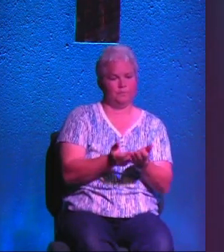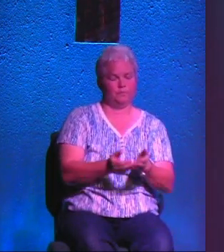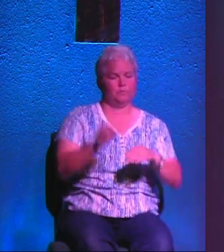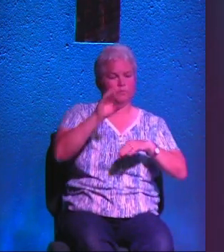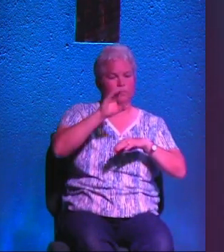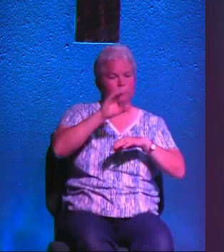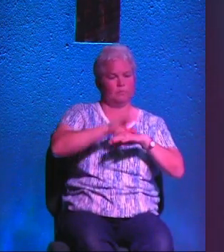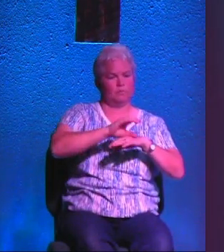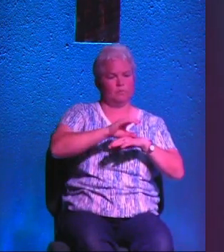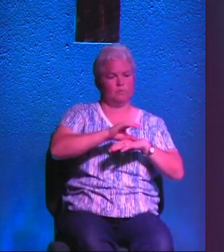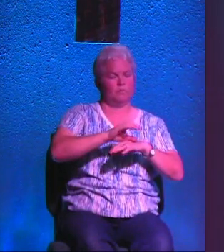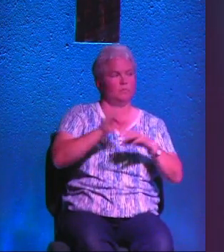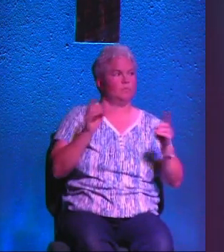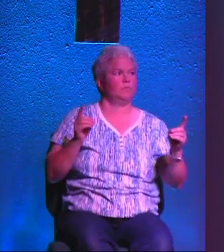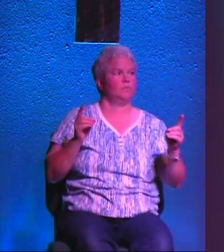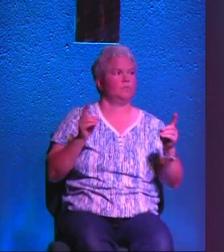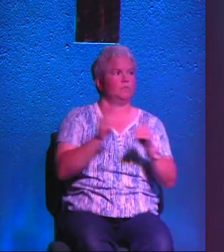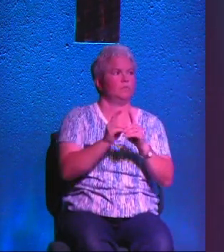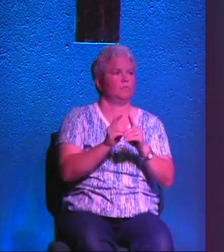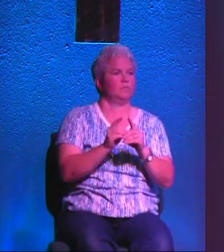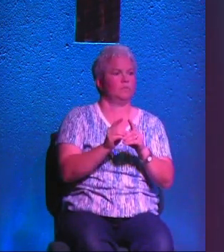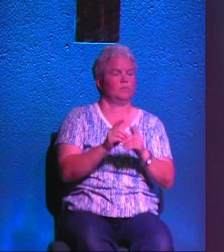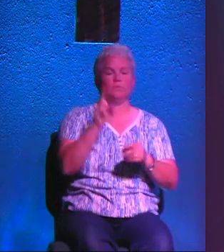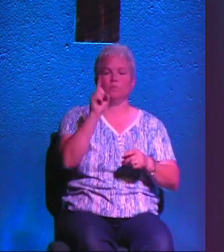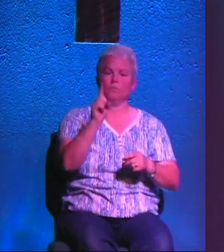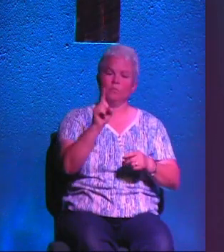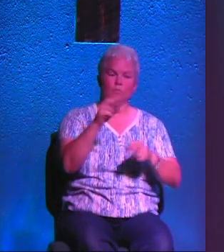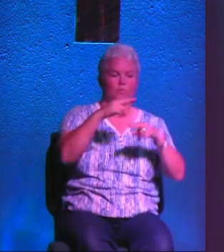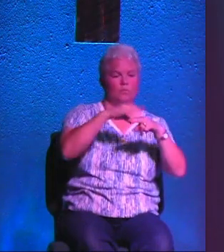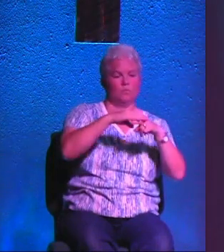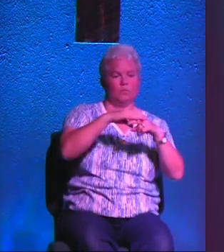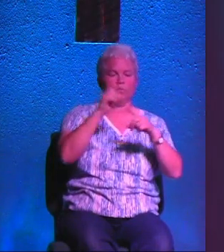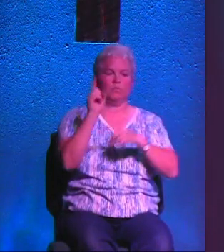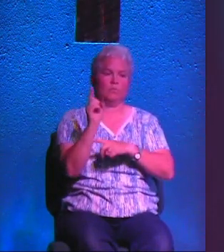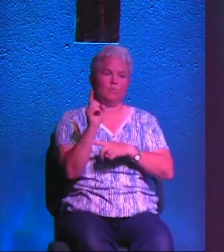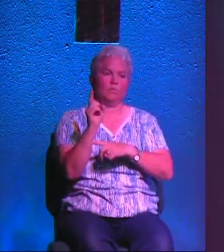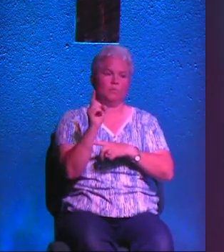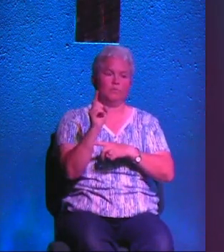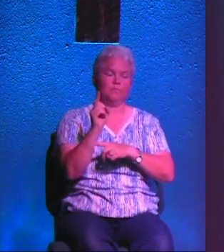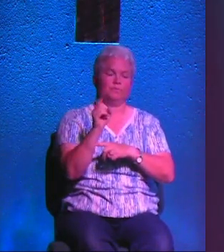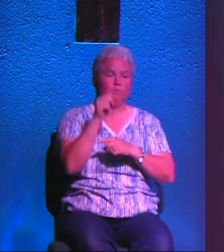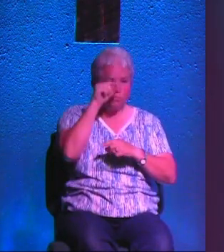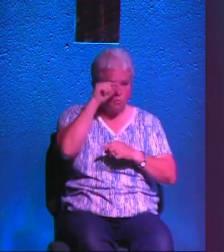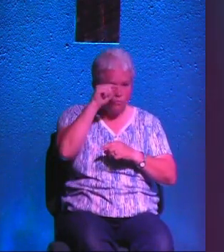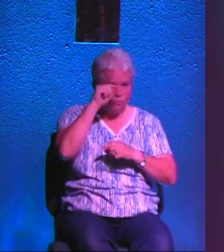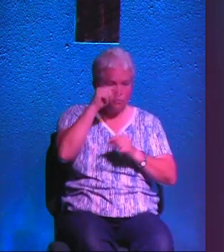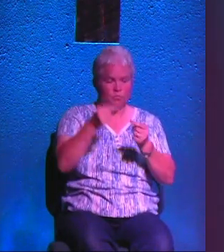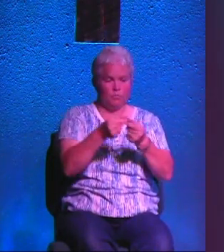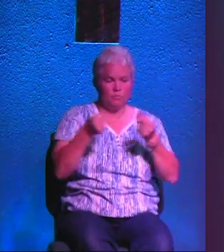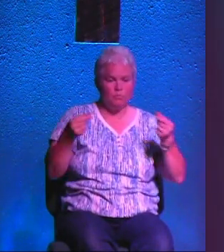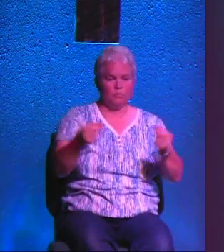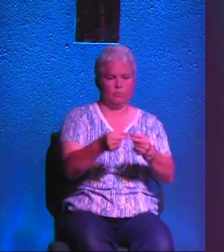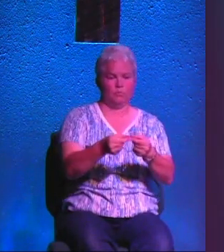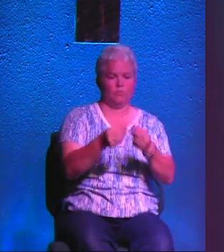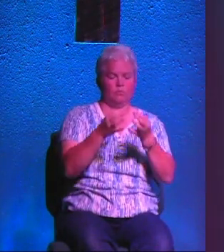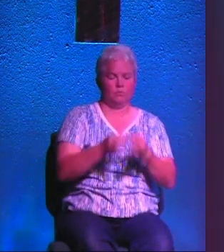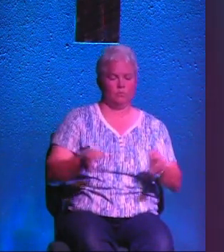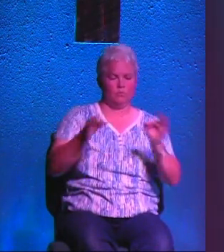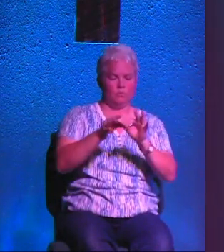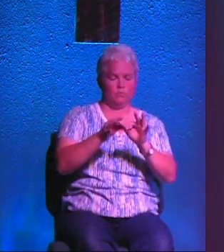church. We preach it from the pulpit. We speak it one-on-one and in small groups, that we just vitally need to